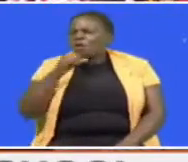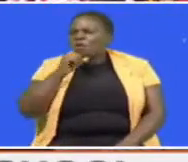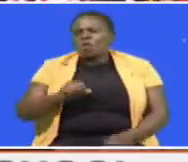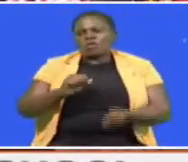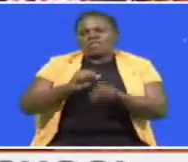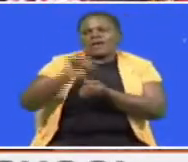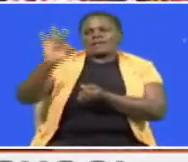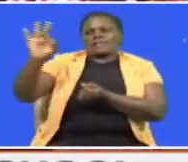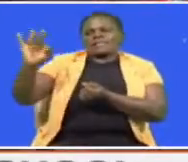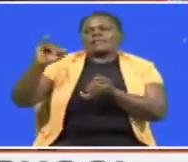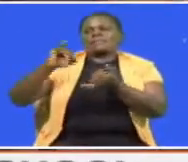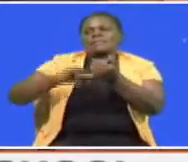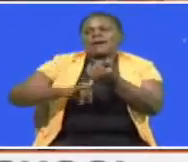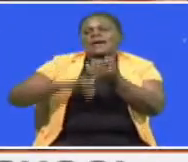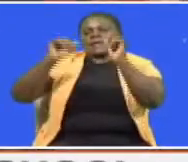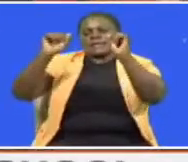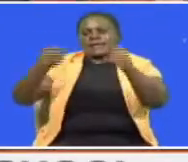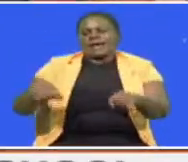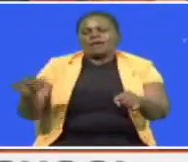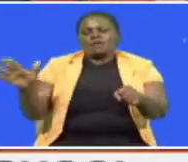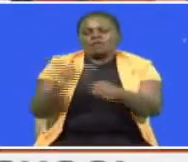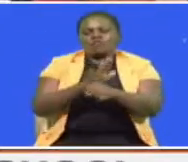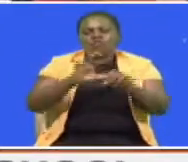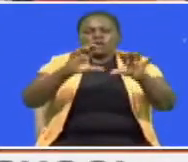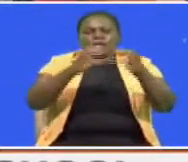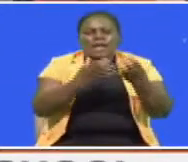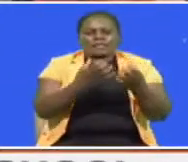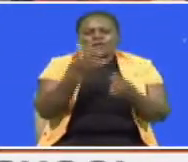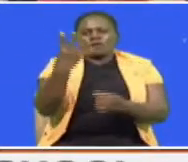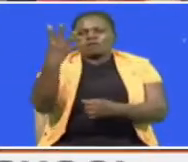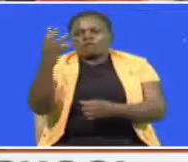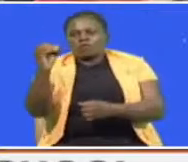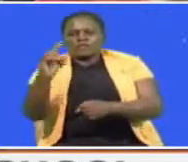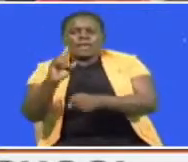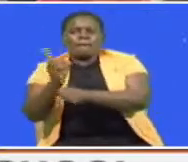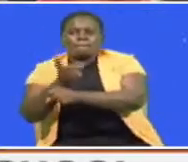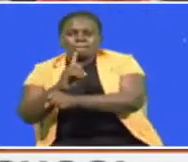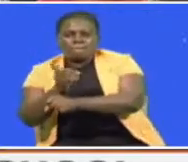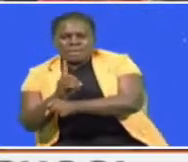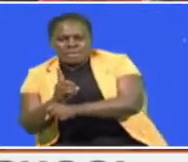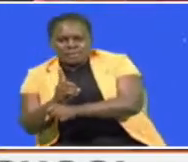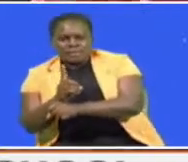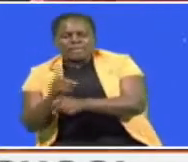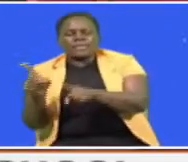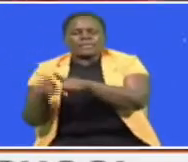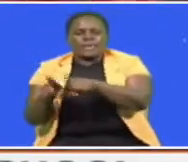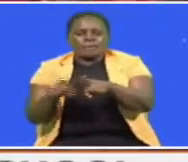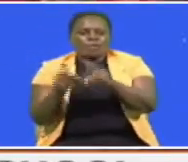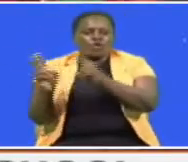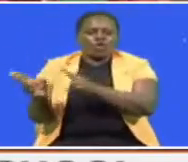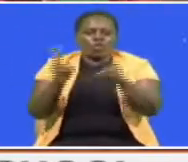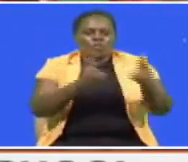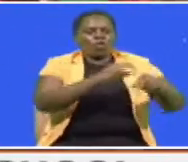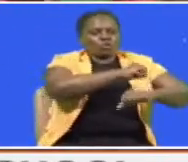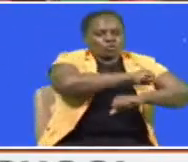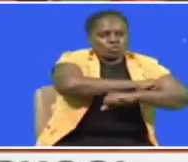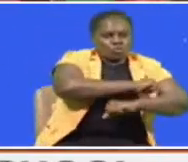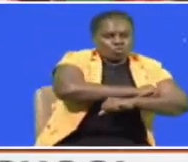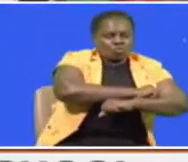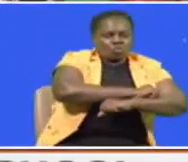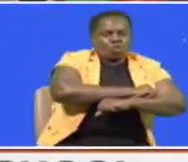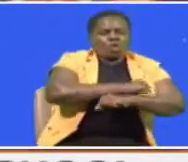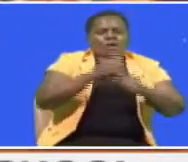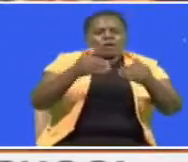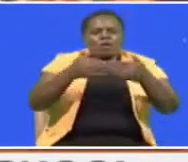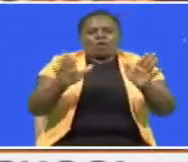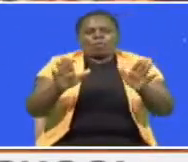13 years. A full class session takes around 40 minutes, just like in a normal school. Classes